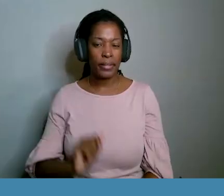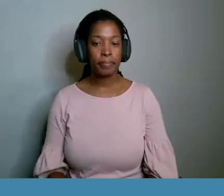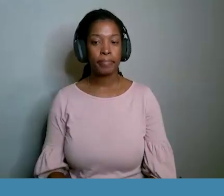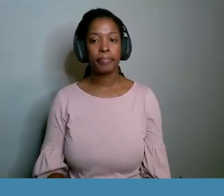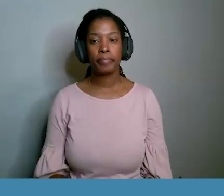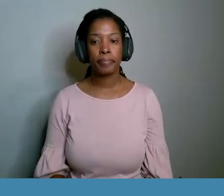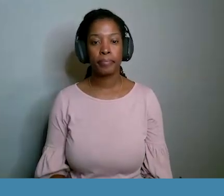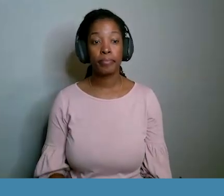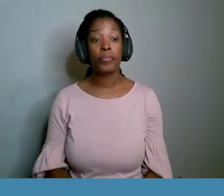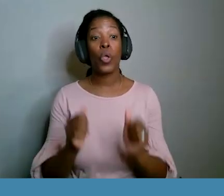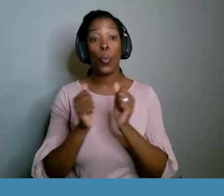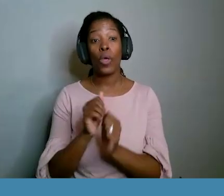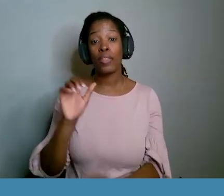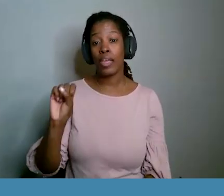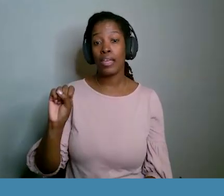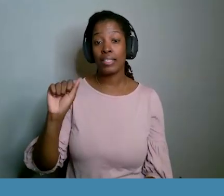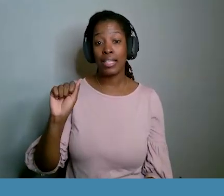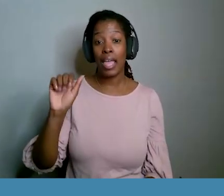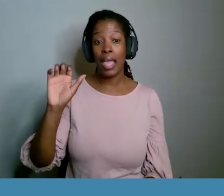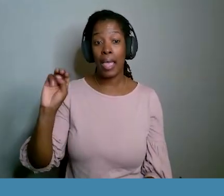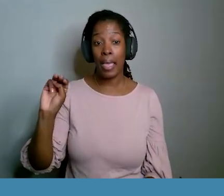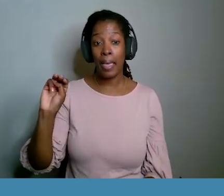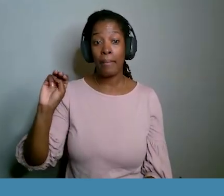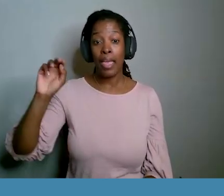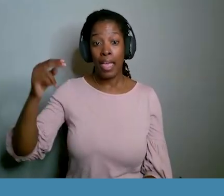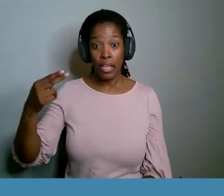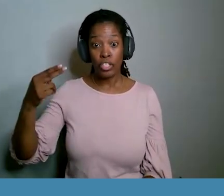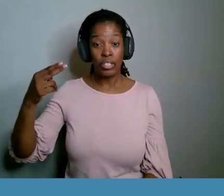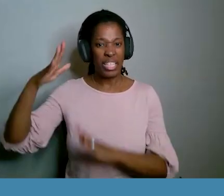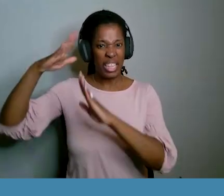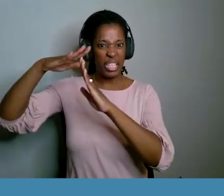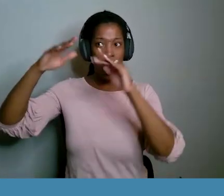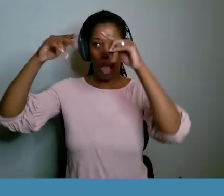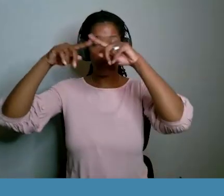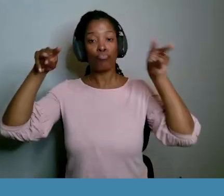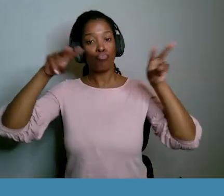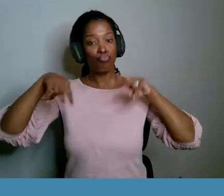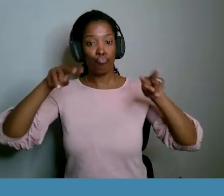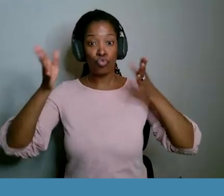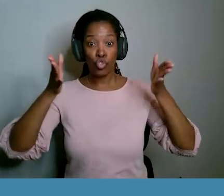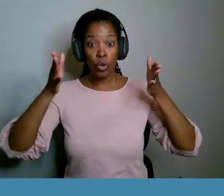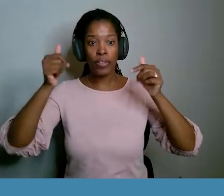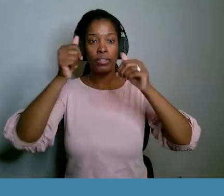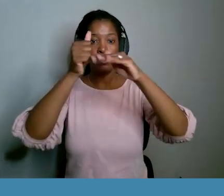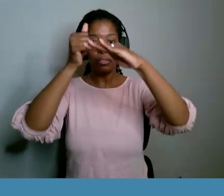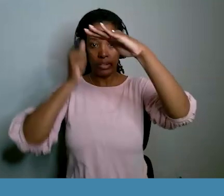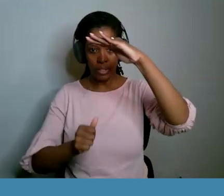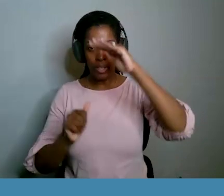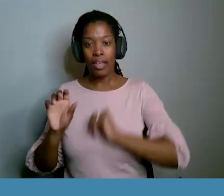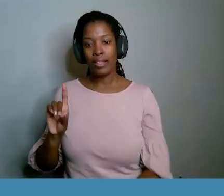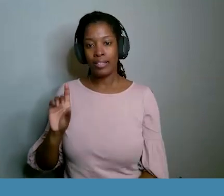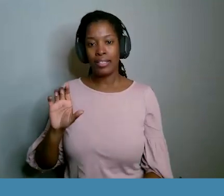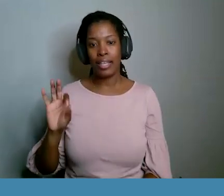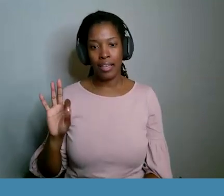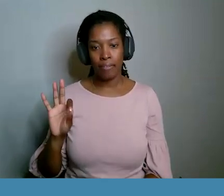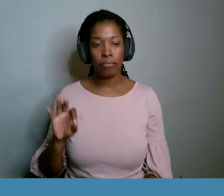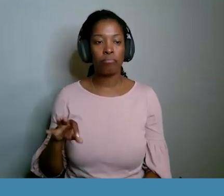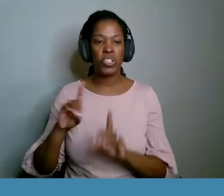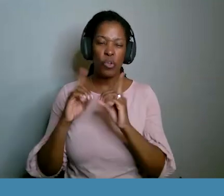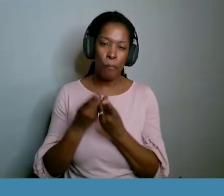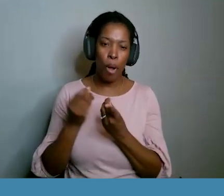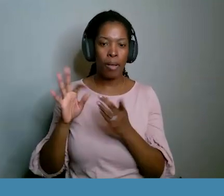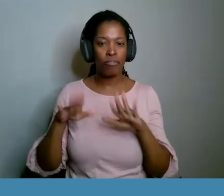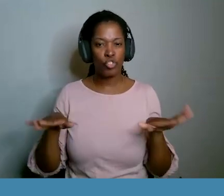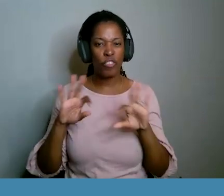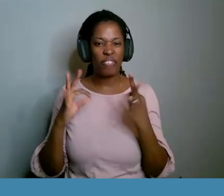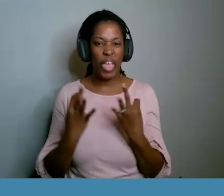So with the SAMH at the top overseeing those services, DCF is the Department of Children's and Families. I'm sure most